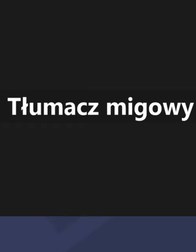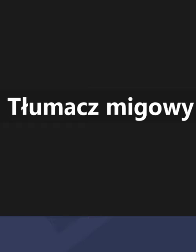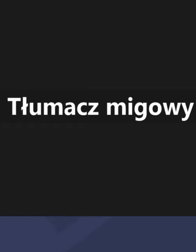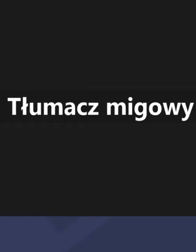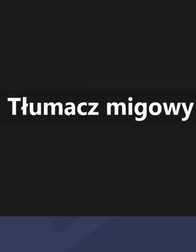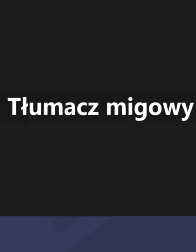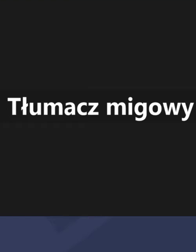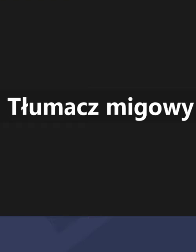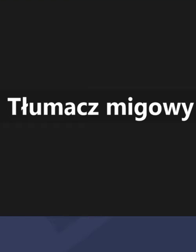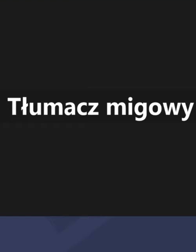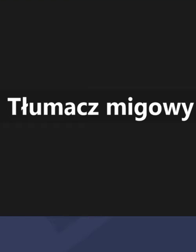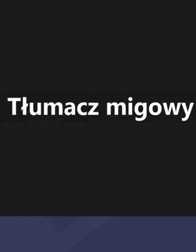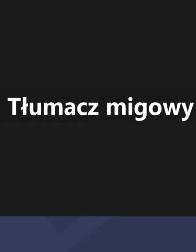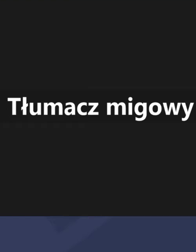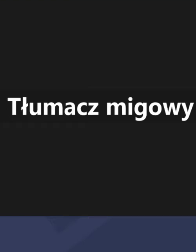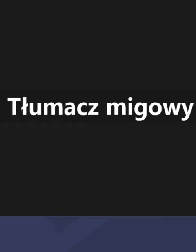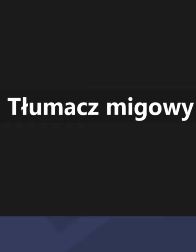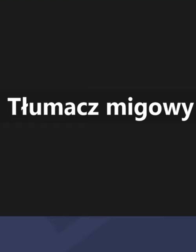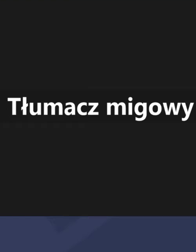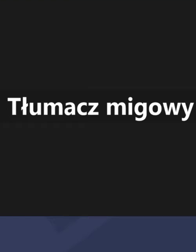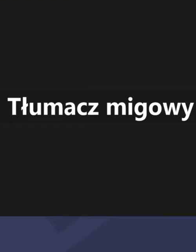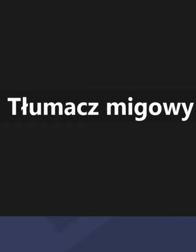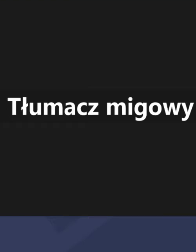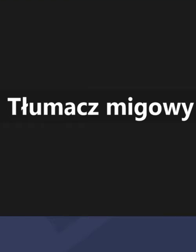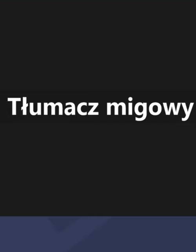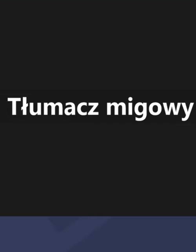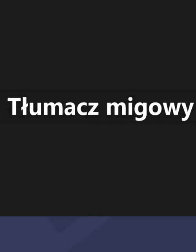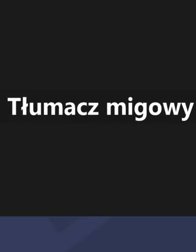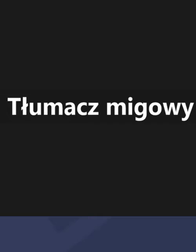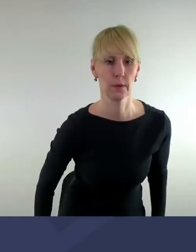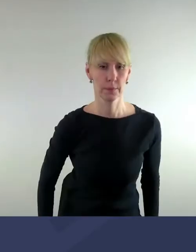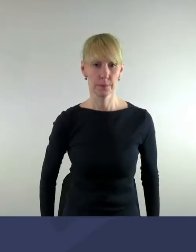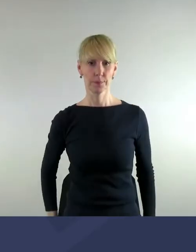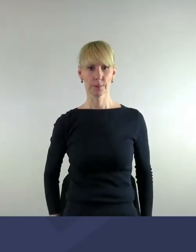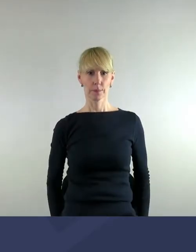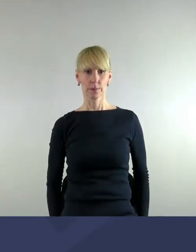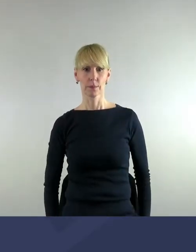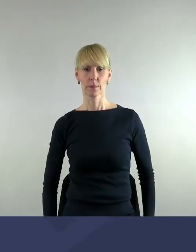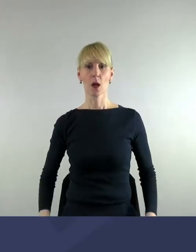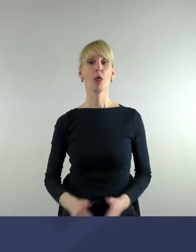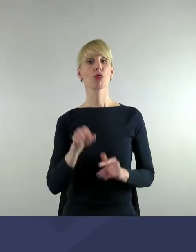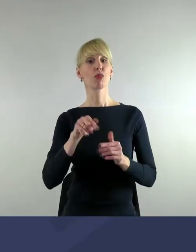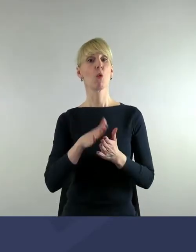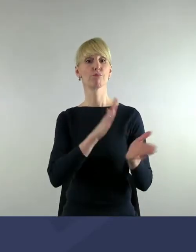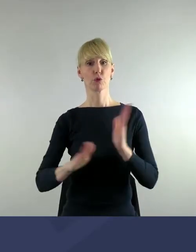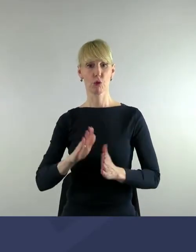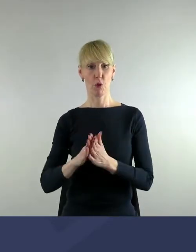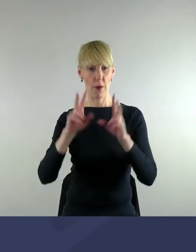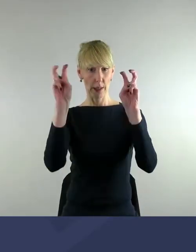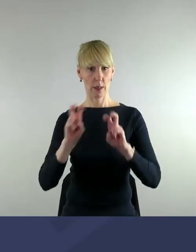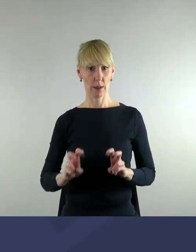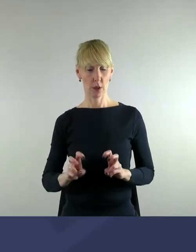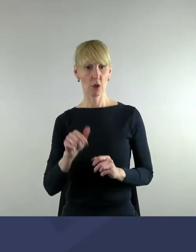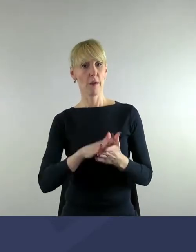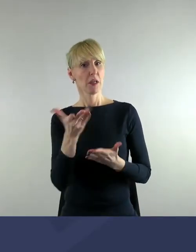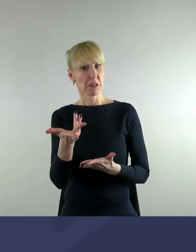all of us. Local emergency preparedness is crucial in the times we live in, and the coordination and collaboration